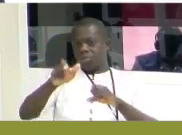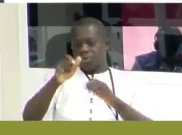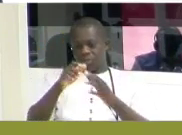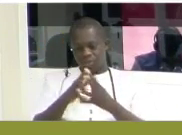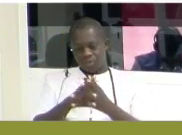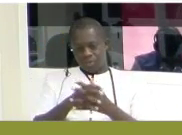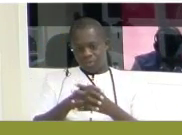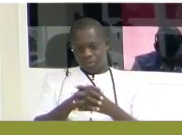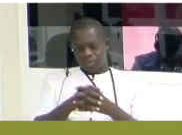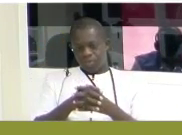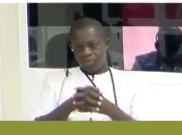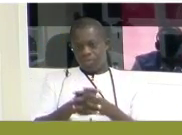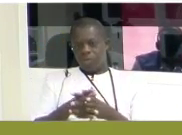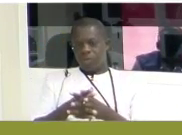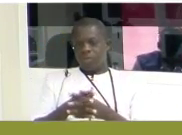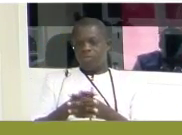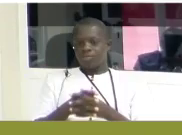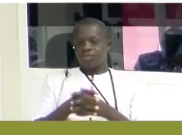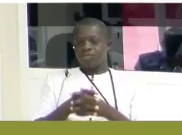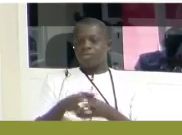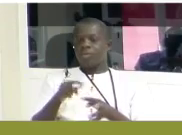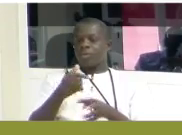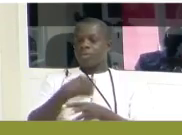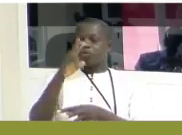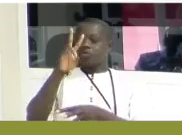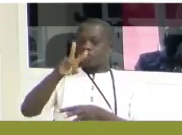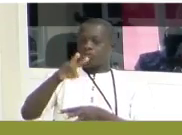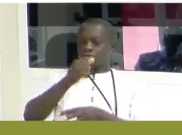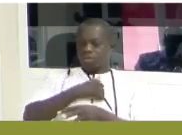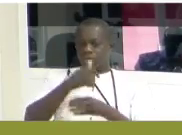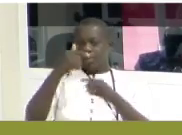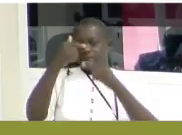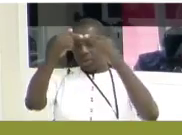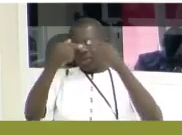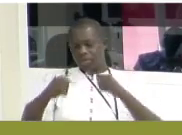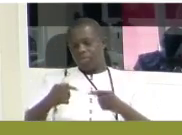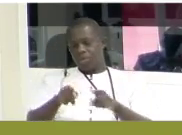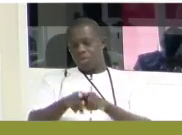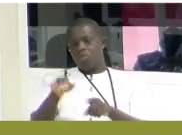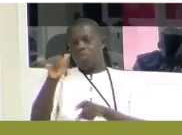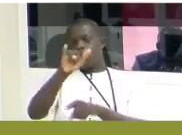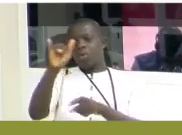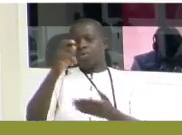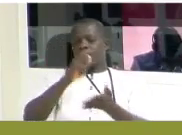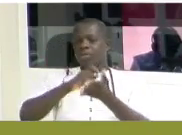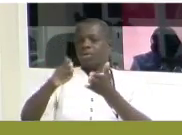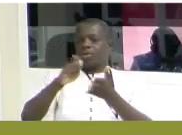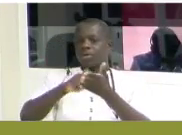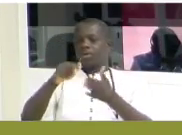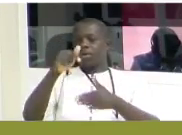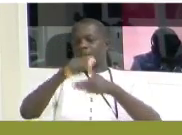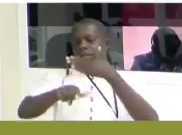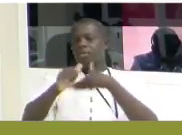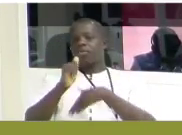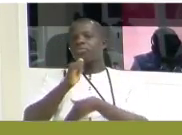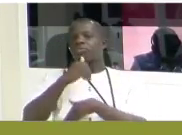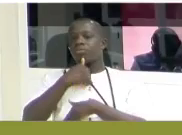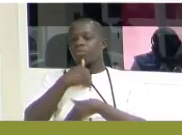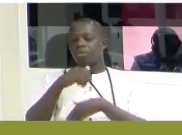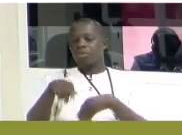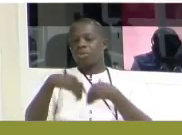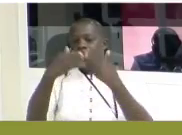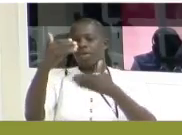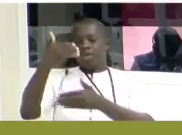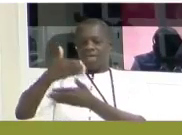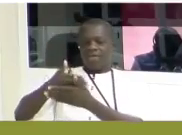Musa, I saw my statement, because Musa brought in a file, that the statement that I wrote in the afternoon. Musa brought that file. I don't